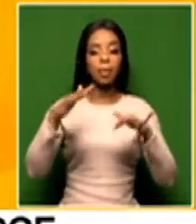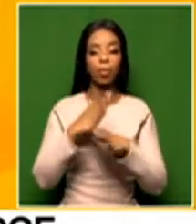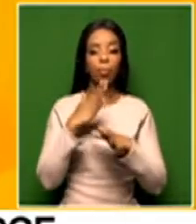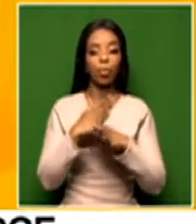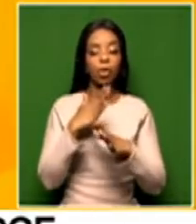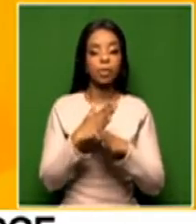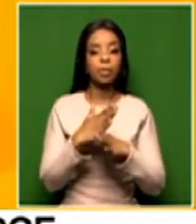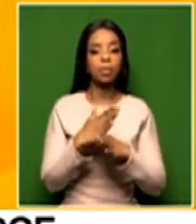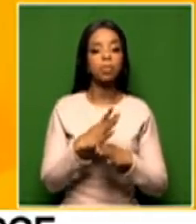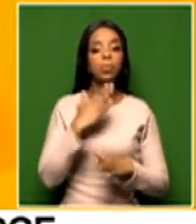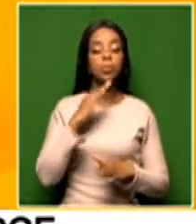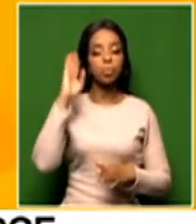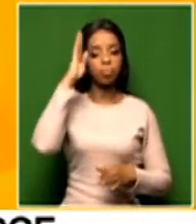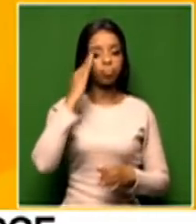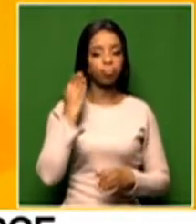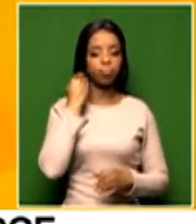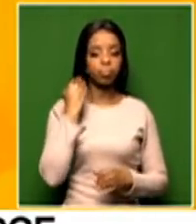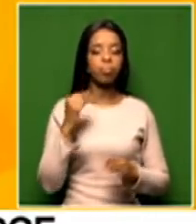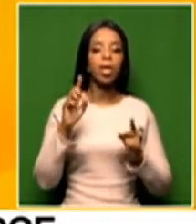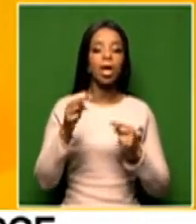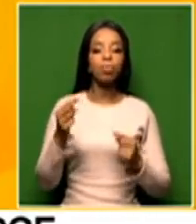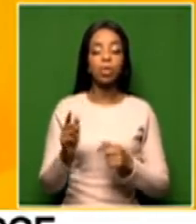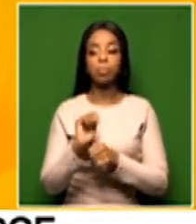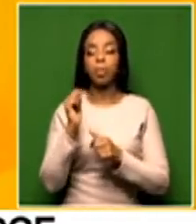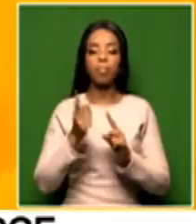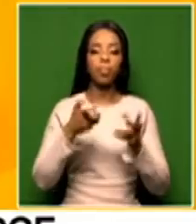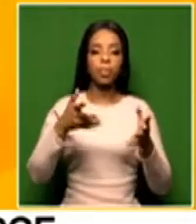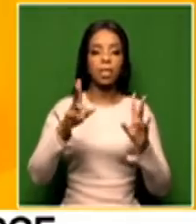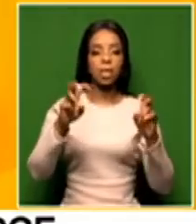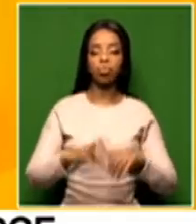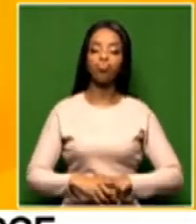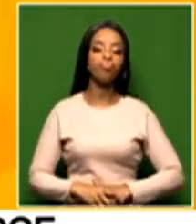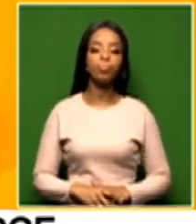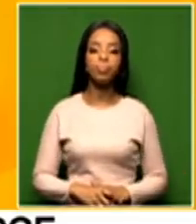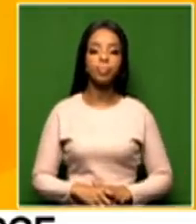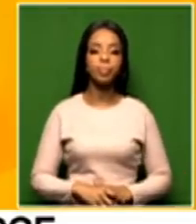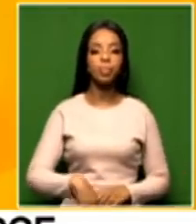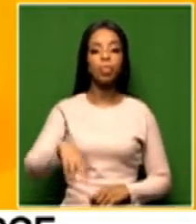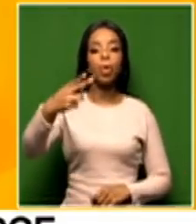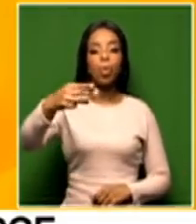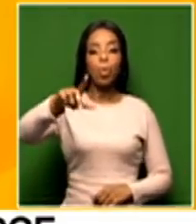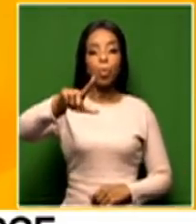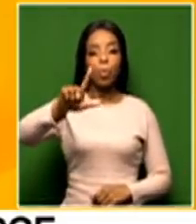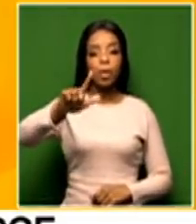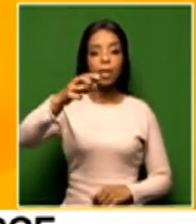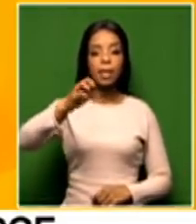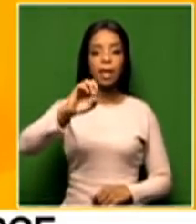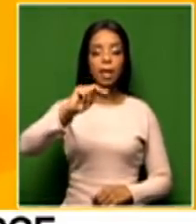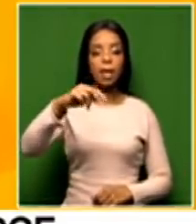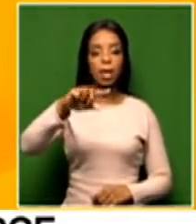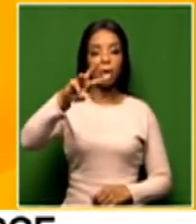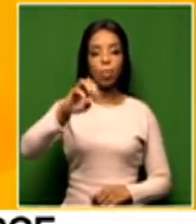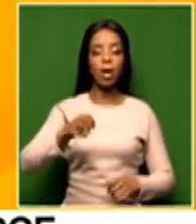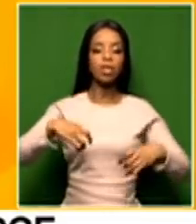de Lille cannot be exonerated from this matter. Mkhuleko Hlengwa, the Chairperson of SCOPA, joins us now